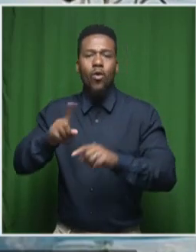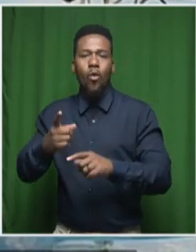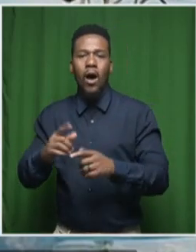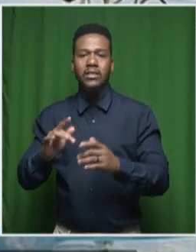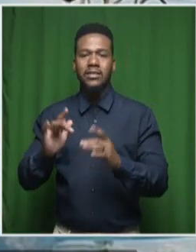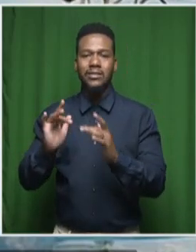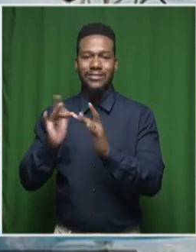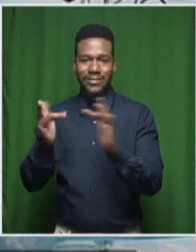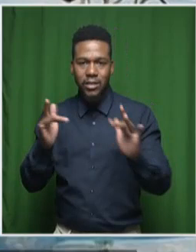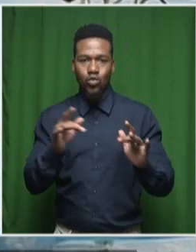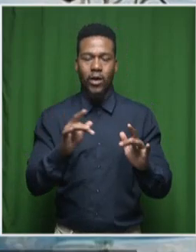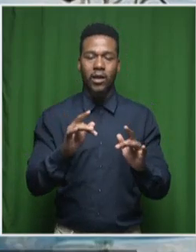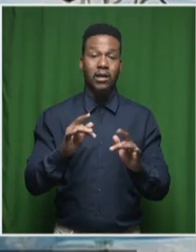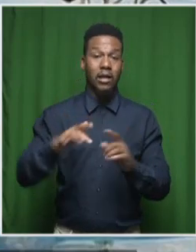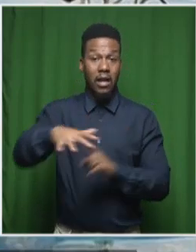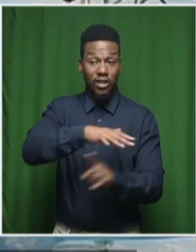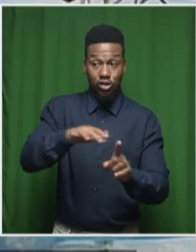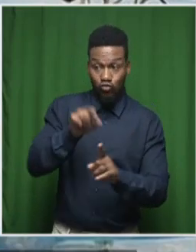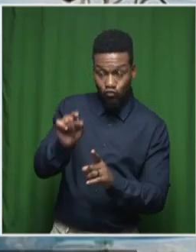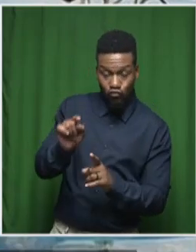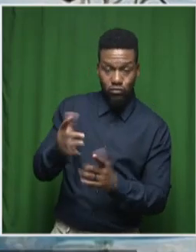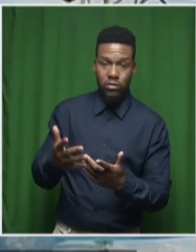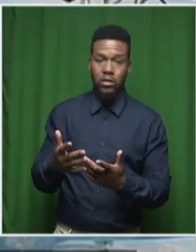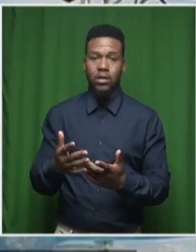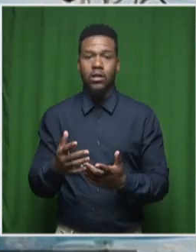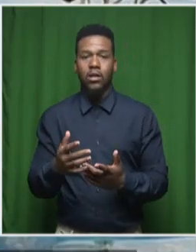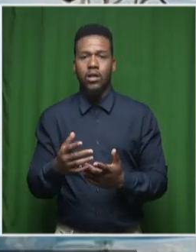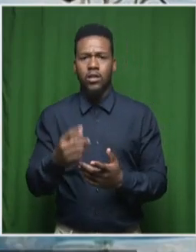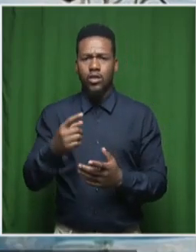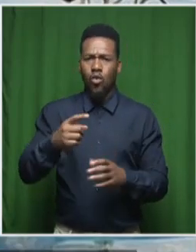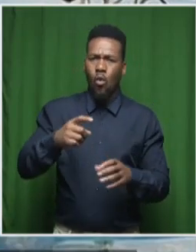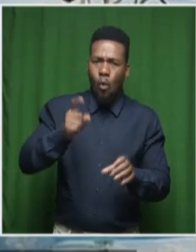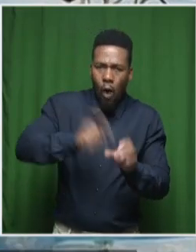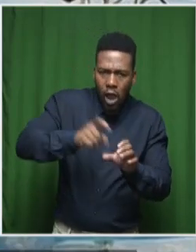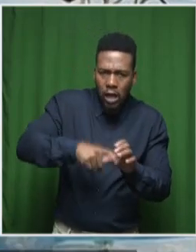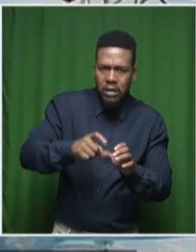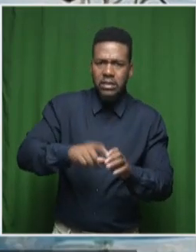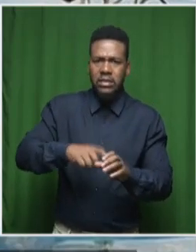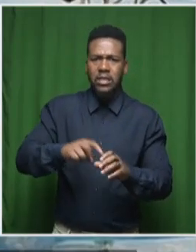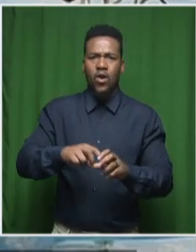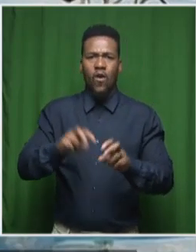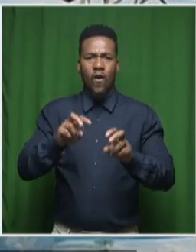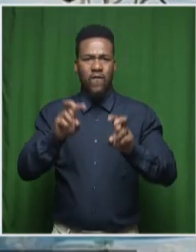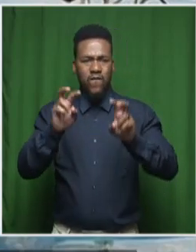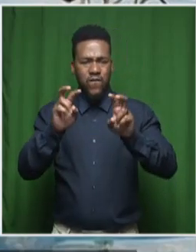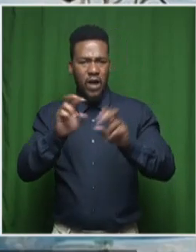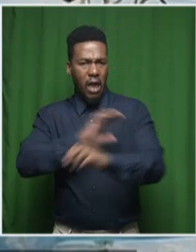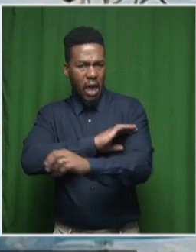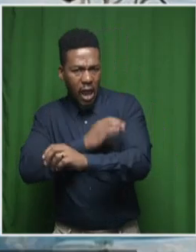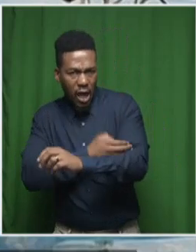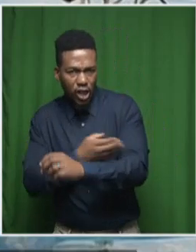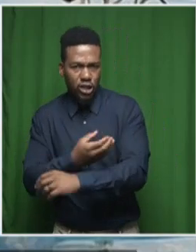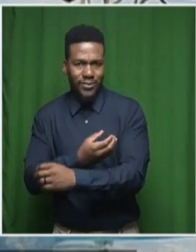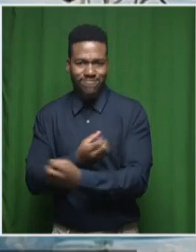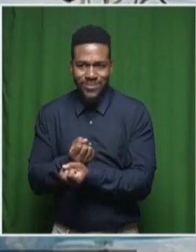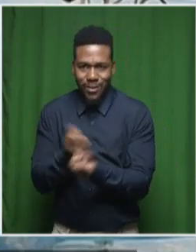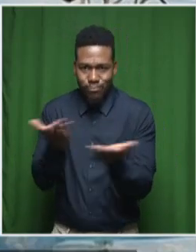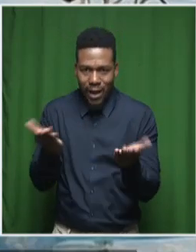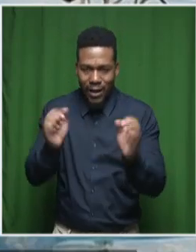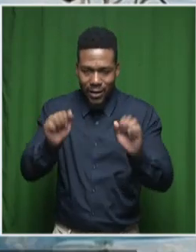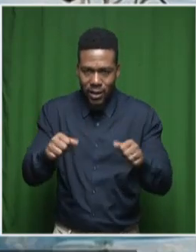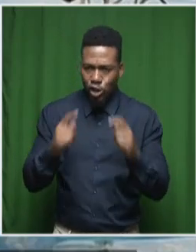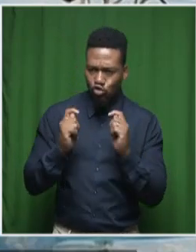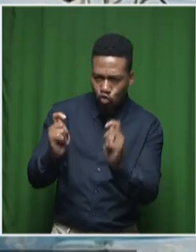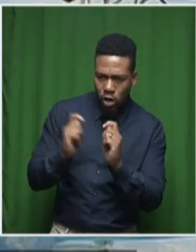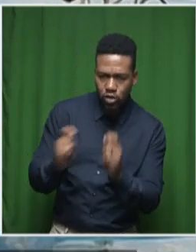seeing in terms of the availability and the quality of energy supply when it comes to transport and logistics, from what we're seeing at the level